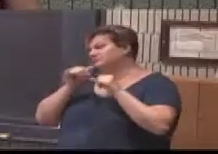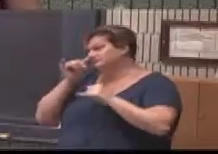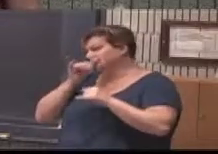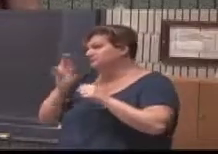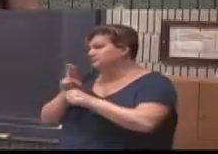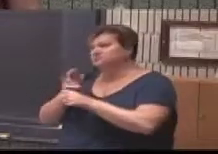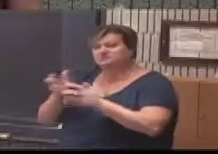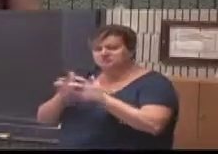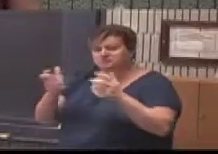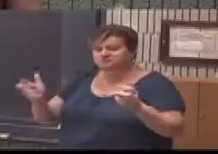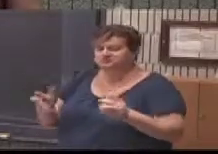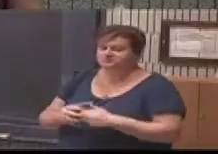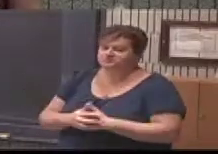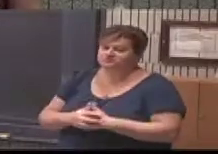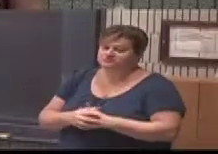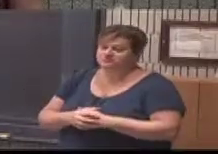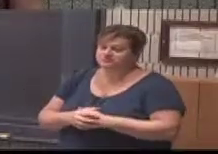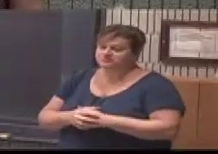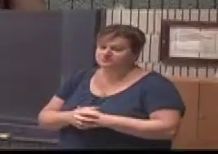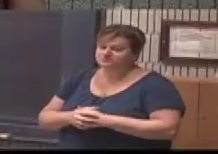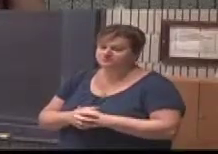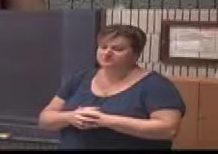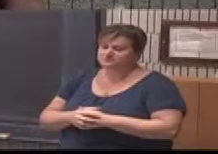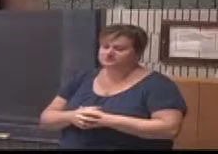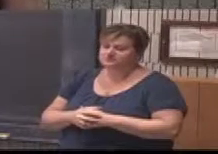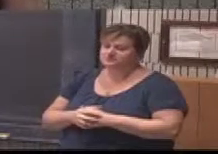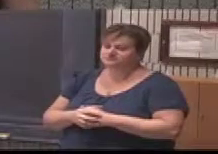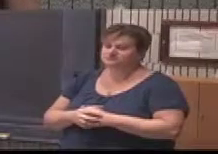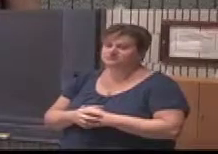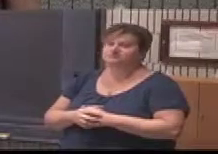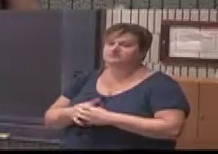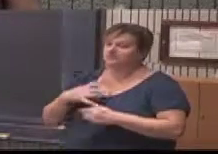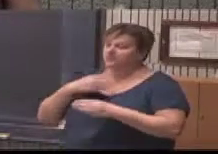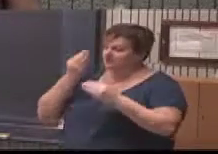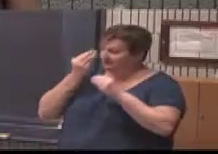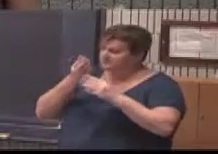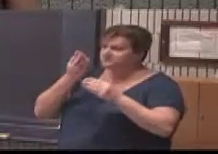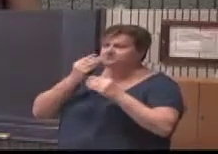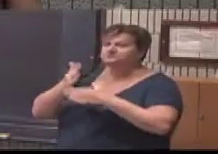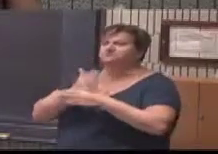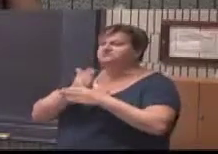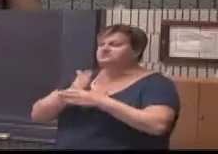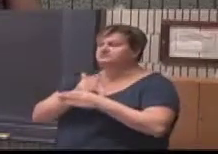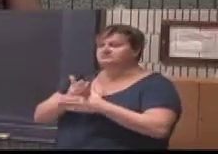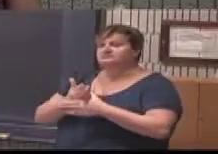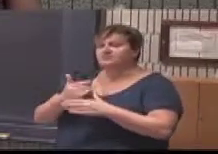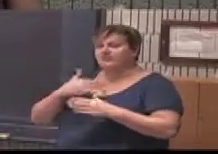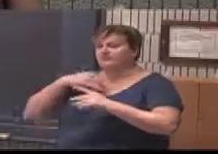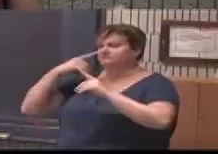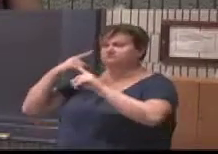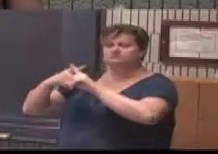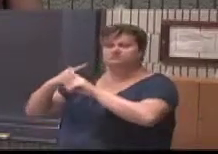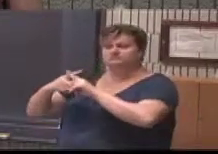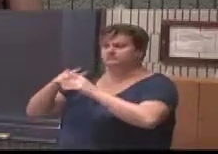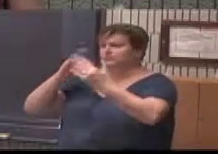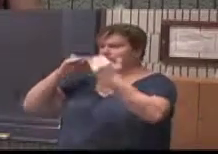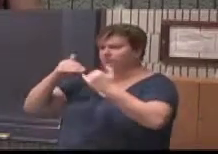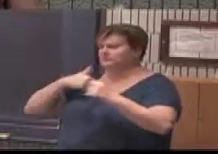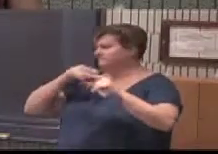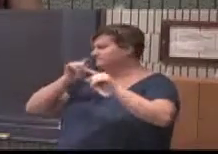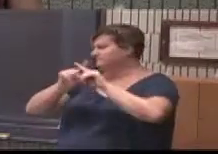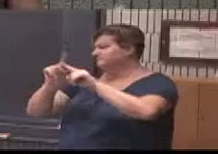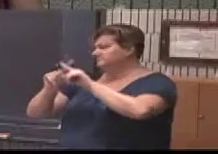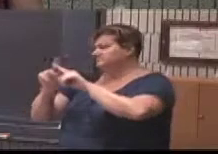lot. So I just want to convey that to you, that, you know, there is hope out there in many different